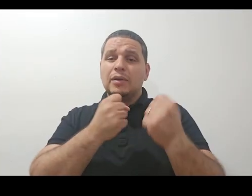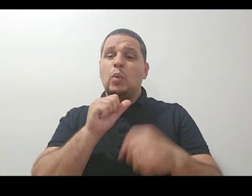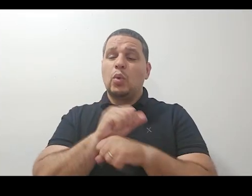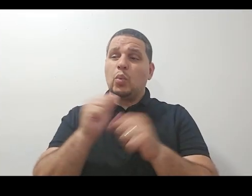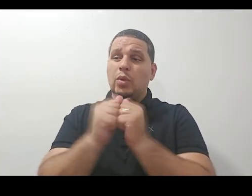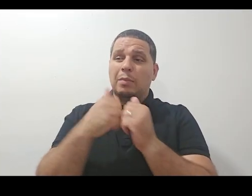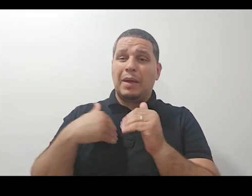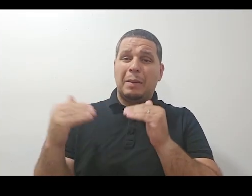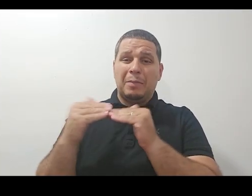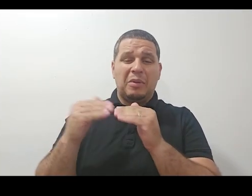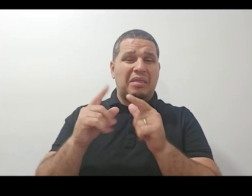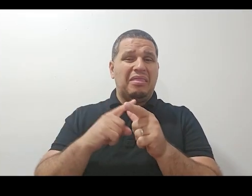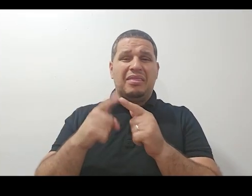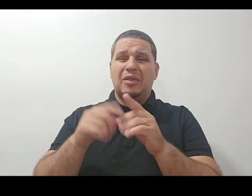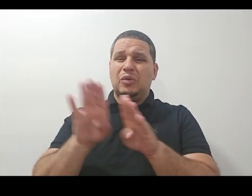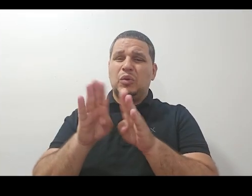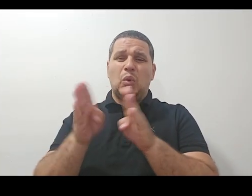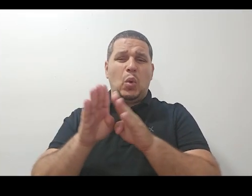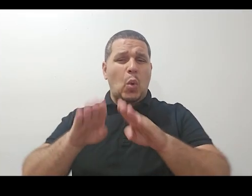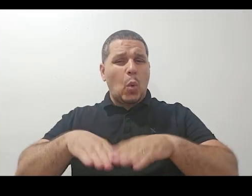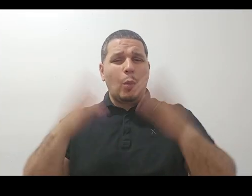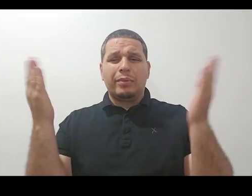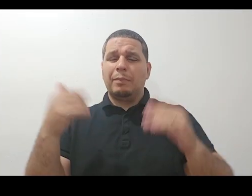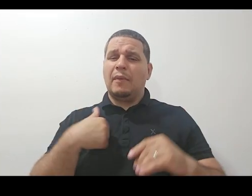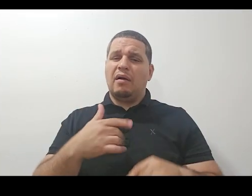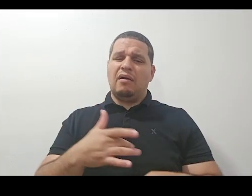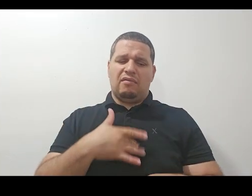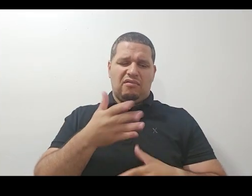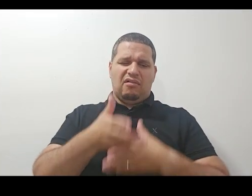working with my peers, and doors just opened from there. My